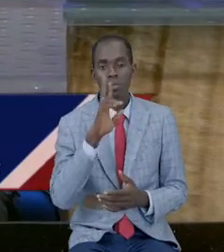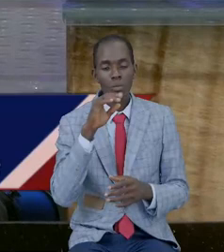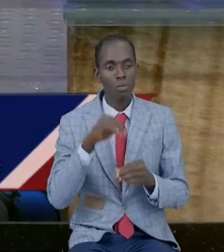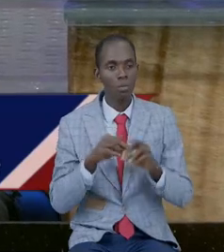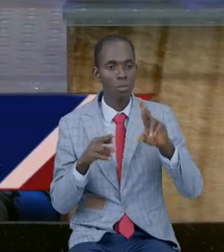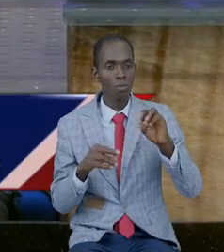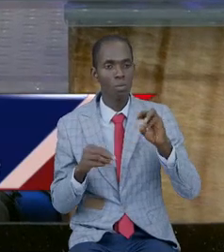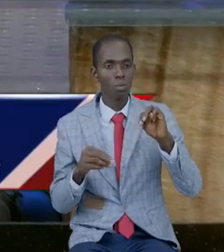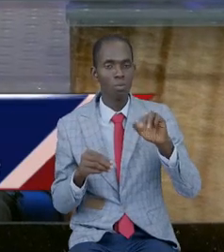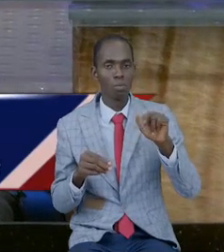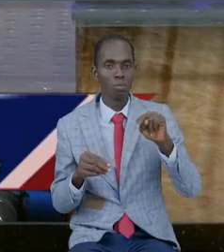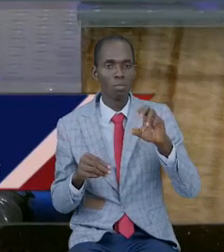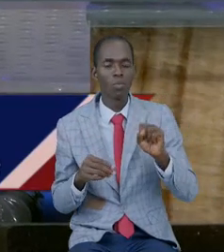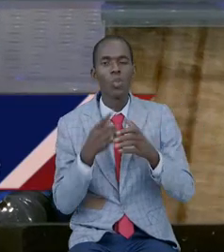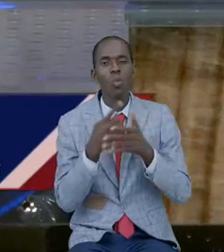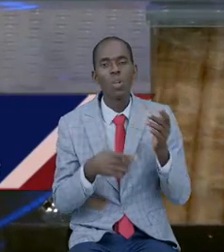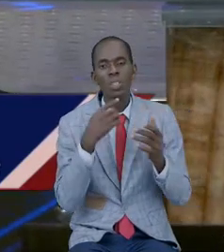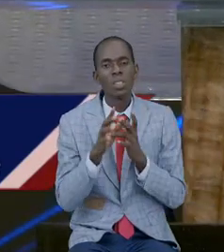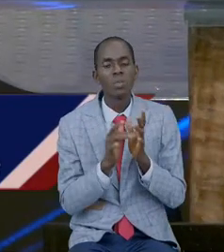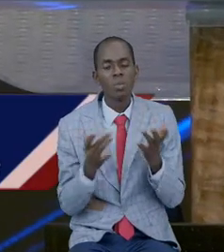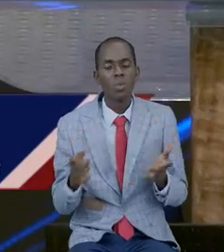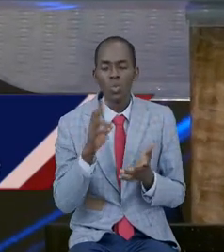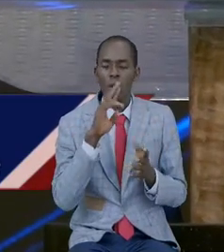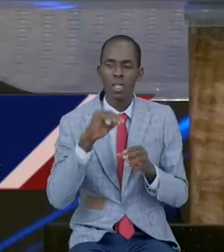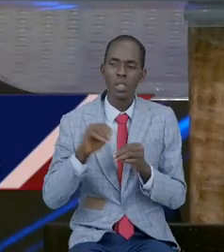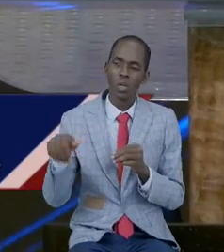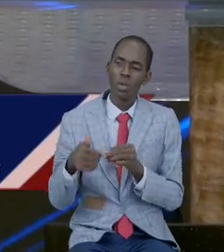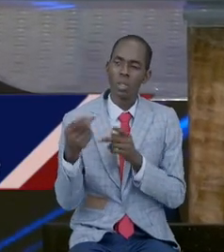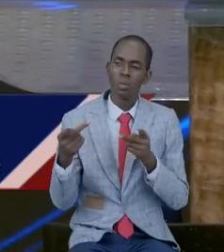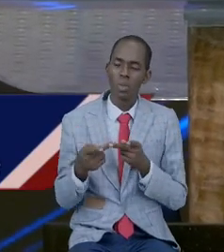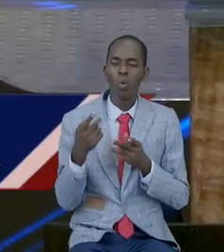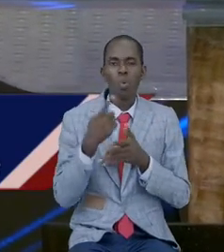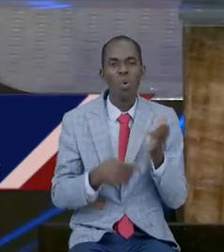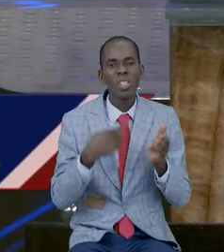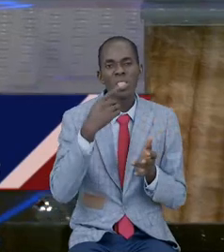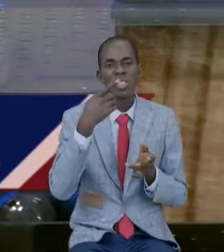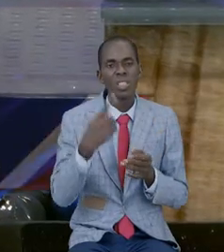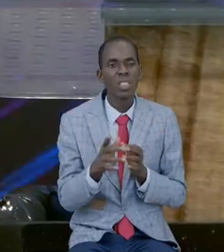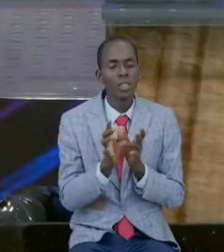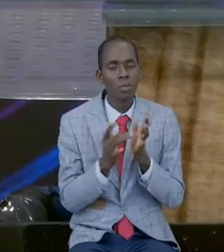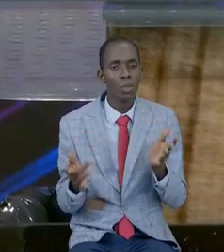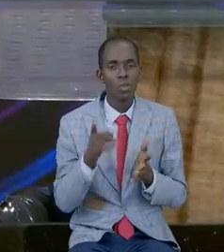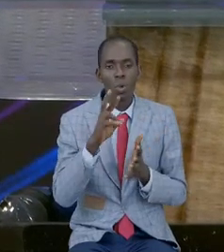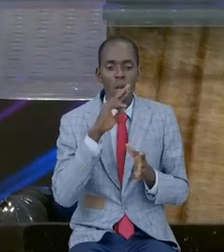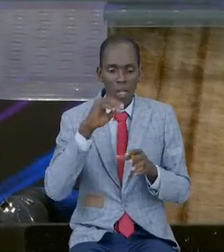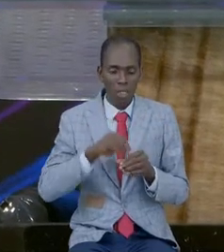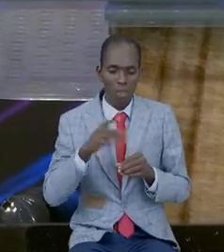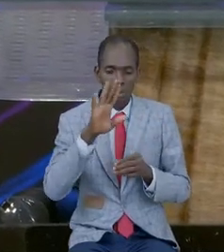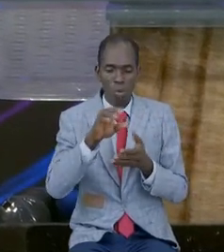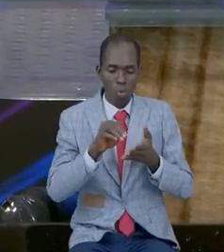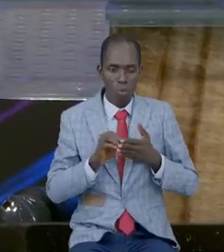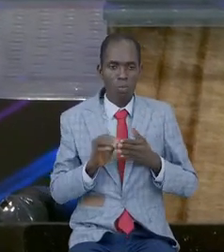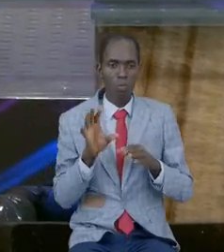what says the scriptures danielle's fellowship what sees the scripture you are the local church what says the